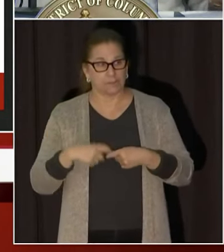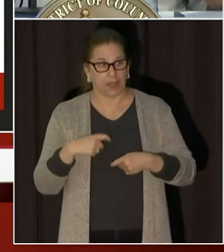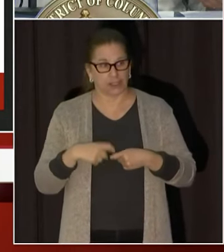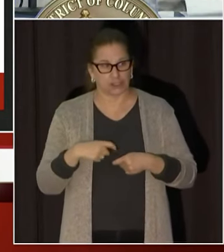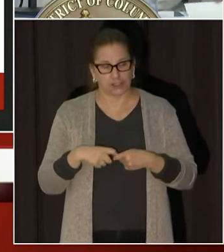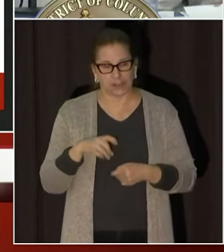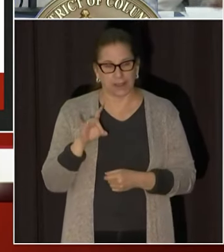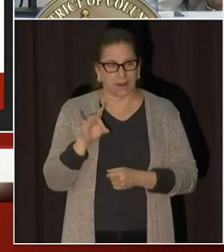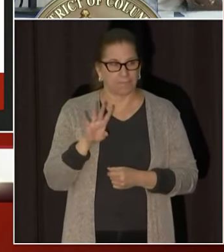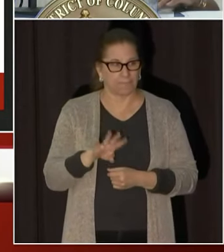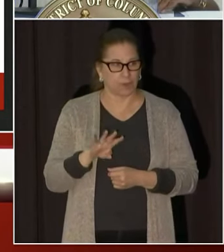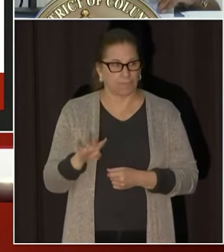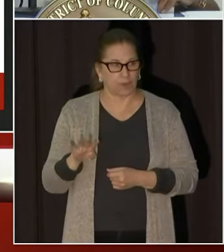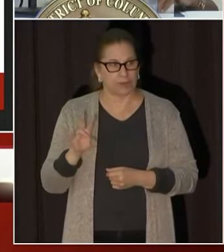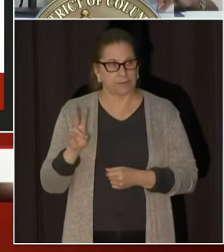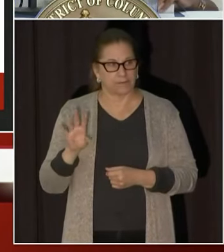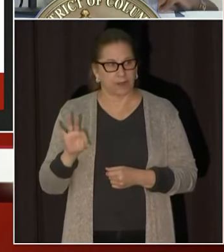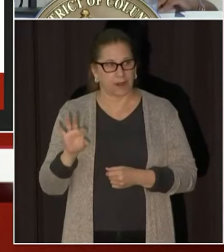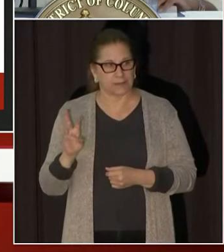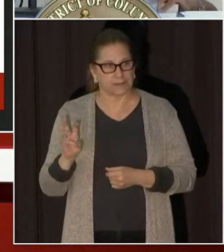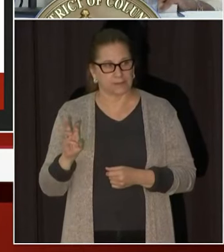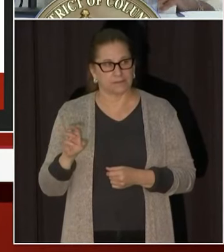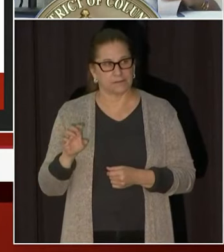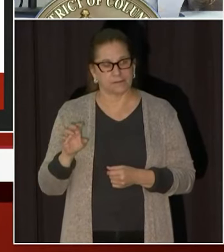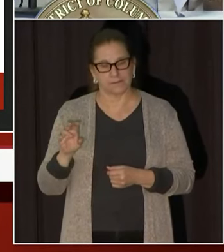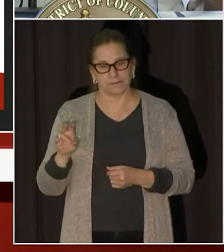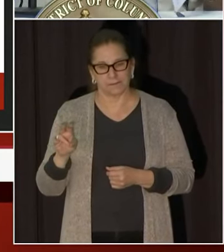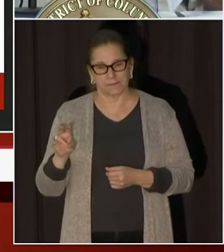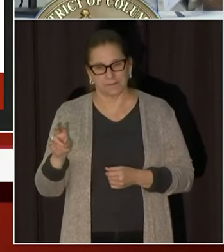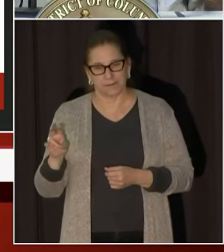844-796-2797. So please continue to call